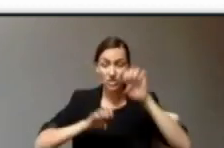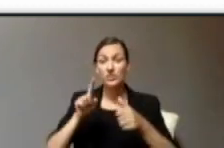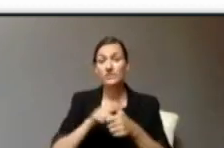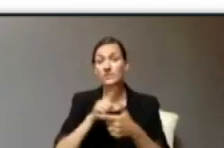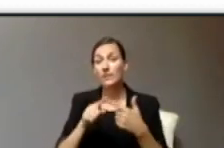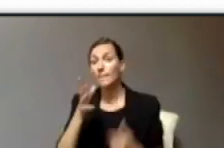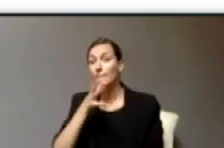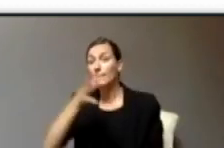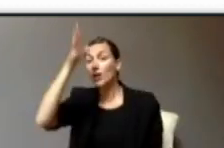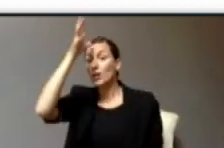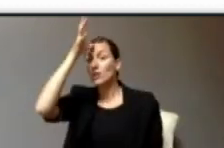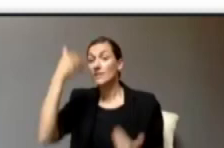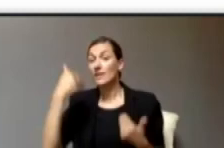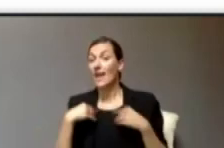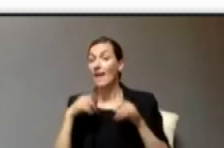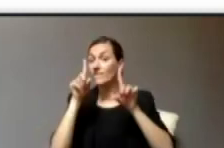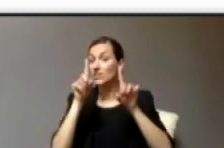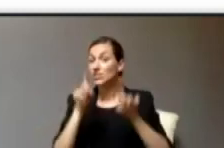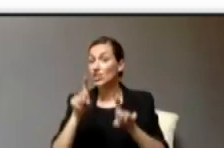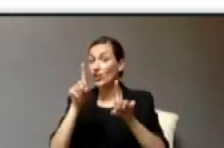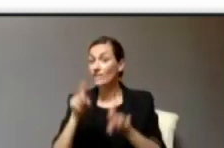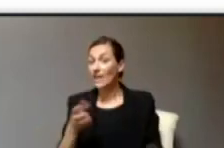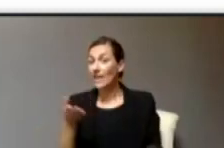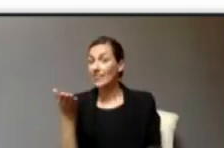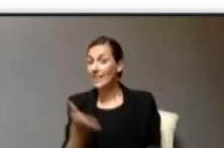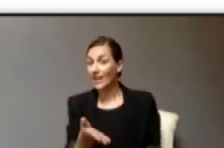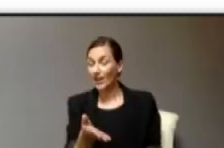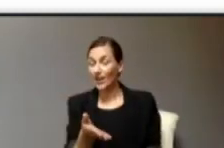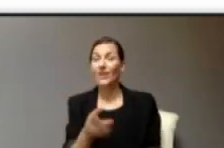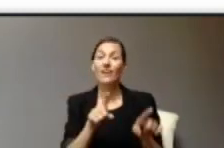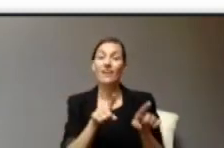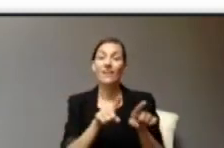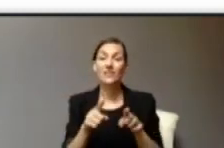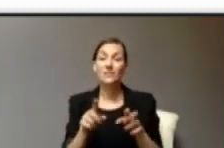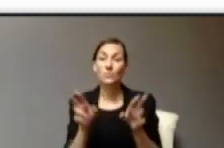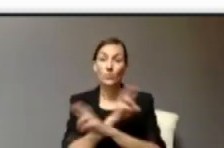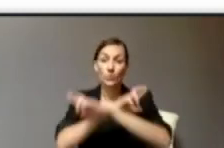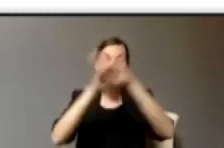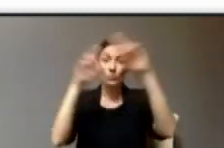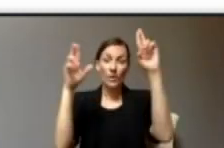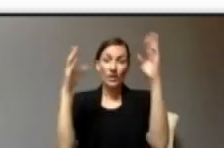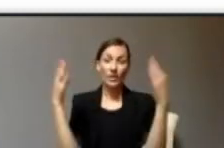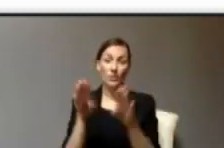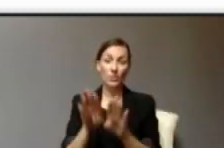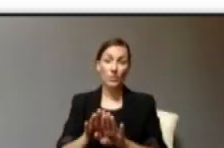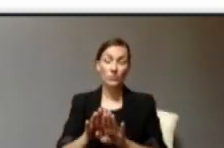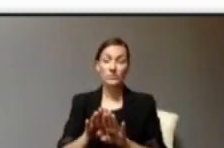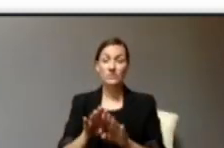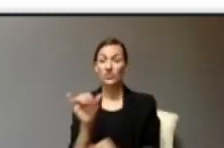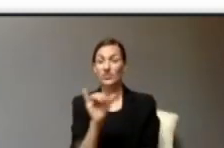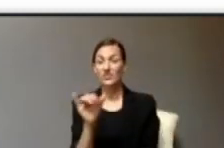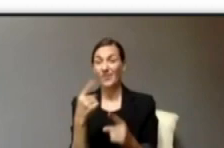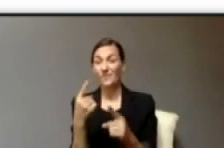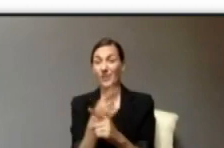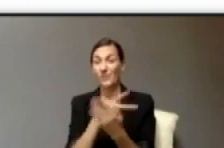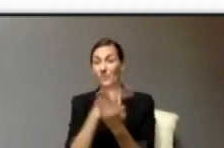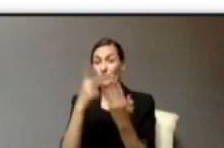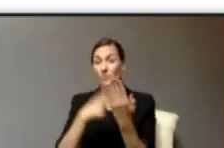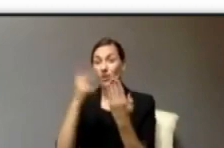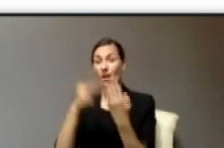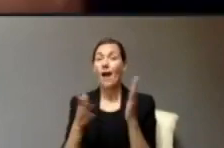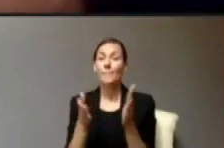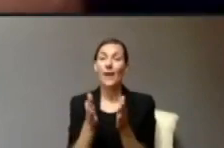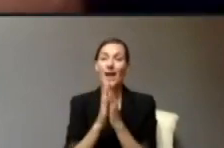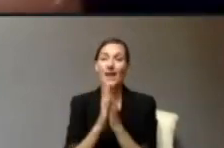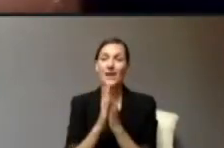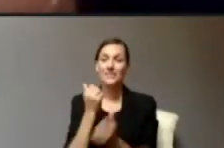there is a parent survey there for you. And as we get ready to close, as we do with our regular programming, I'm going to ask